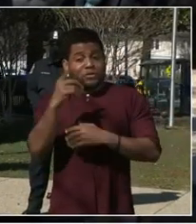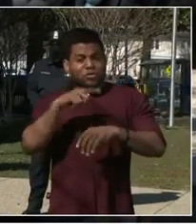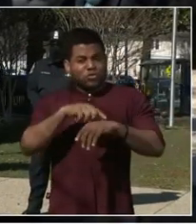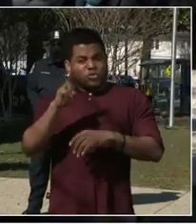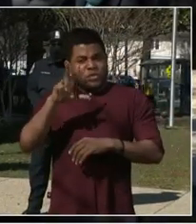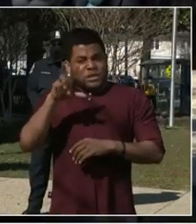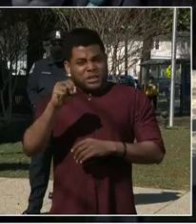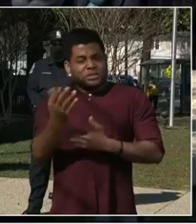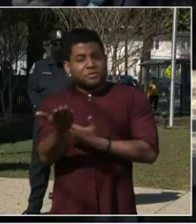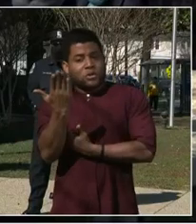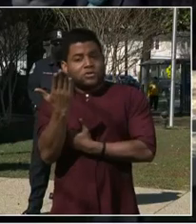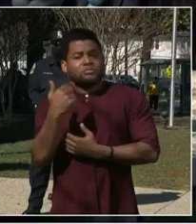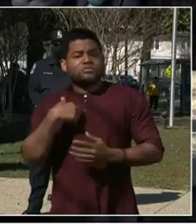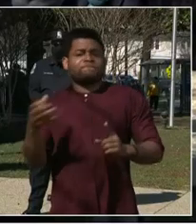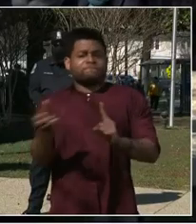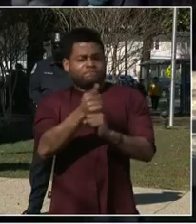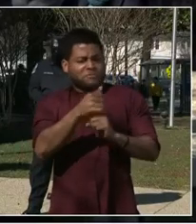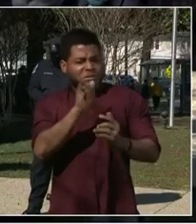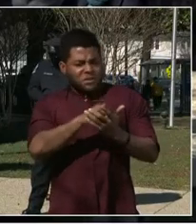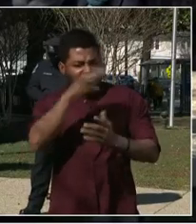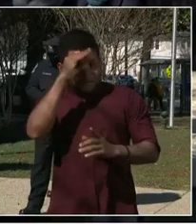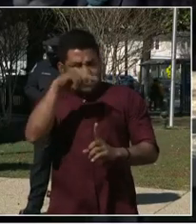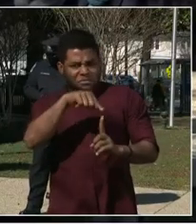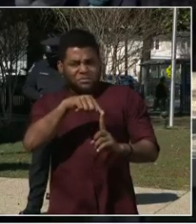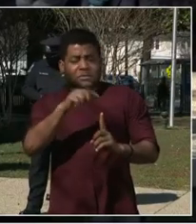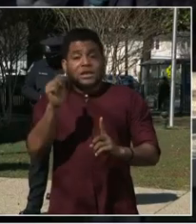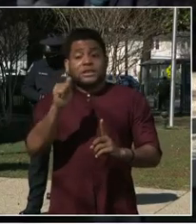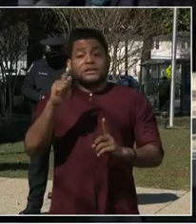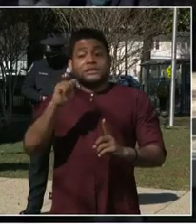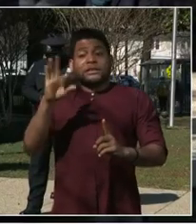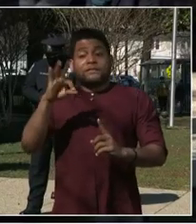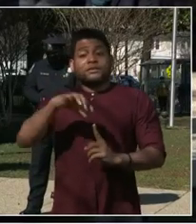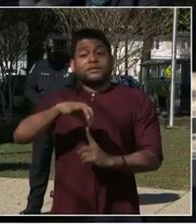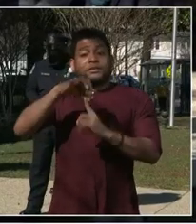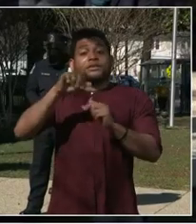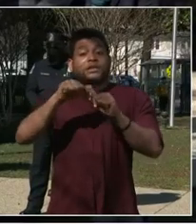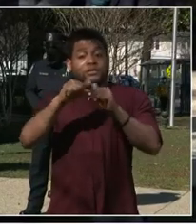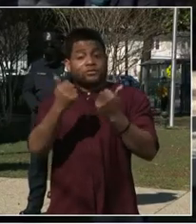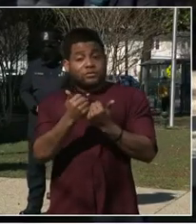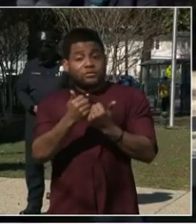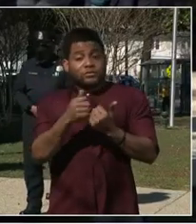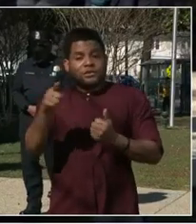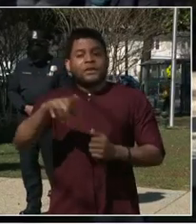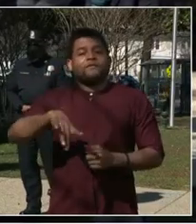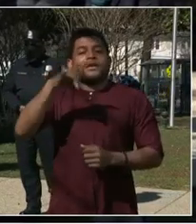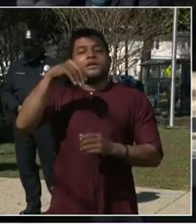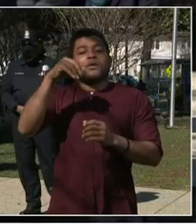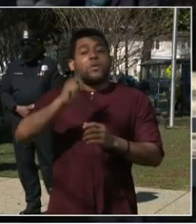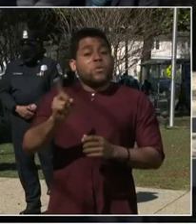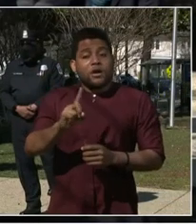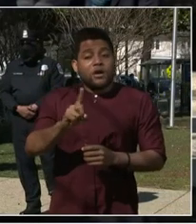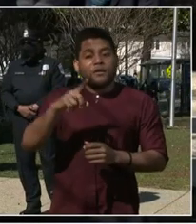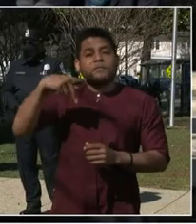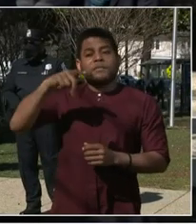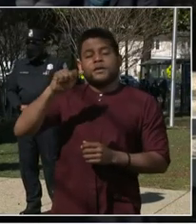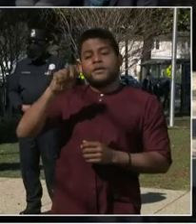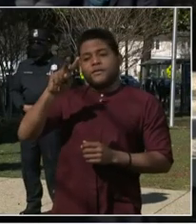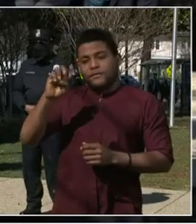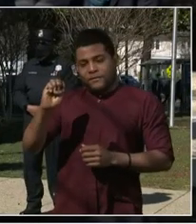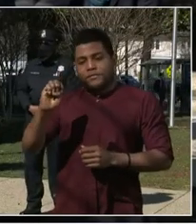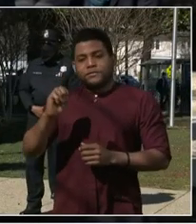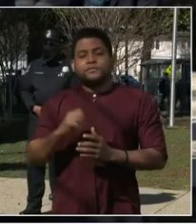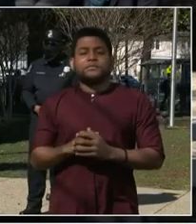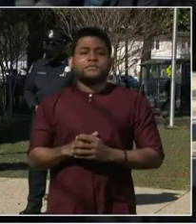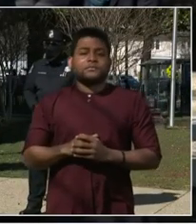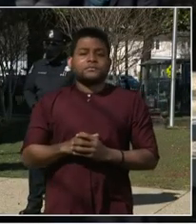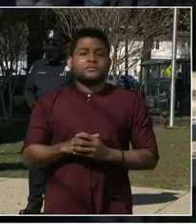a.m. ATF special agents located him in the 2300 block of Pennsylvania Avenue, Southeast Washington, D.C. The suspect